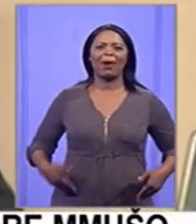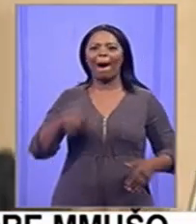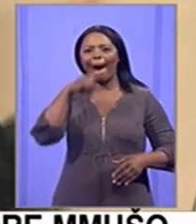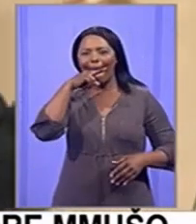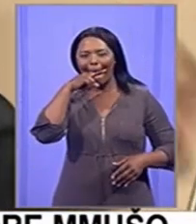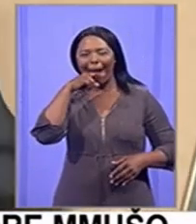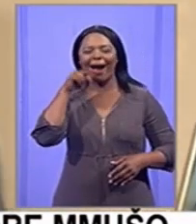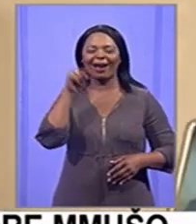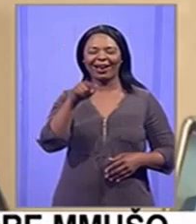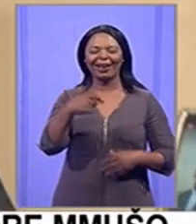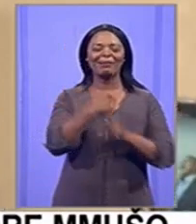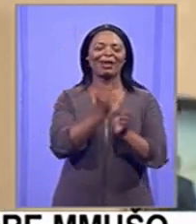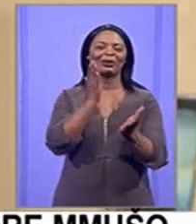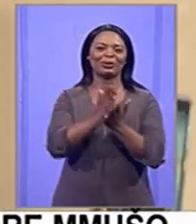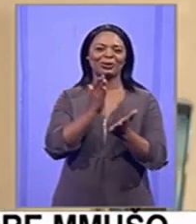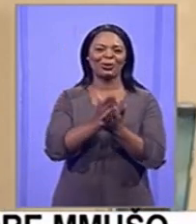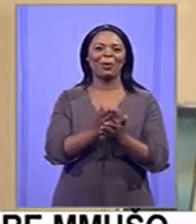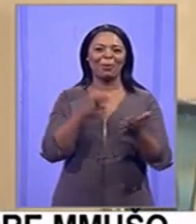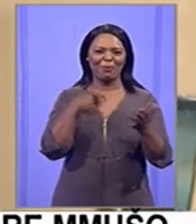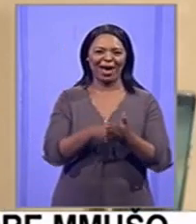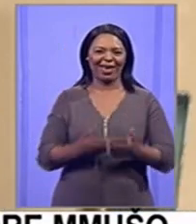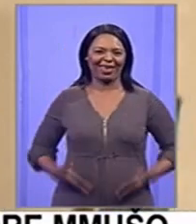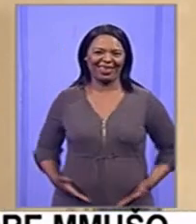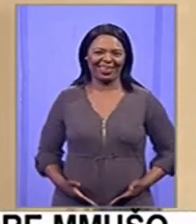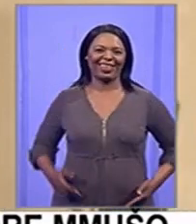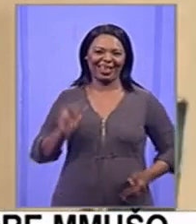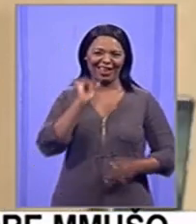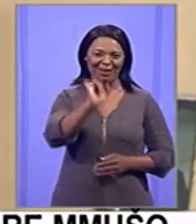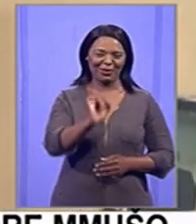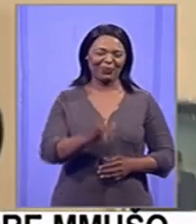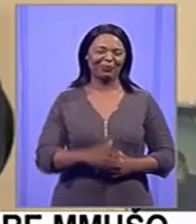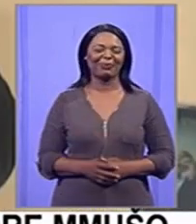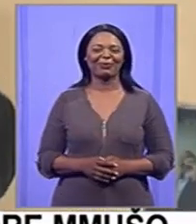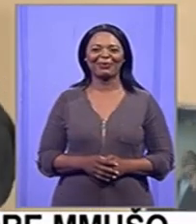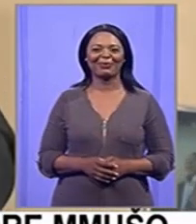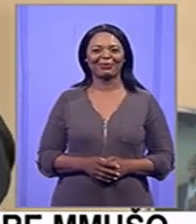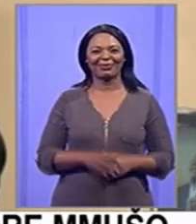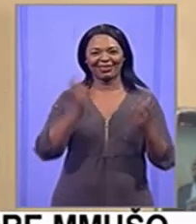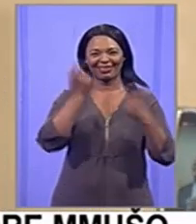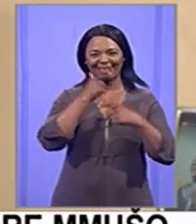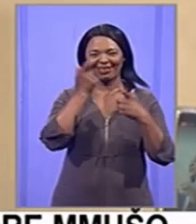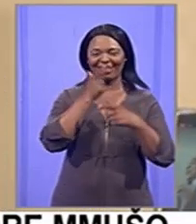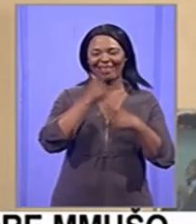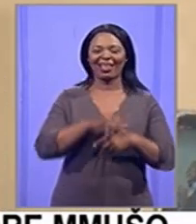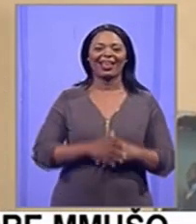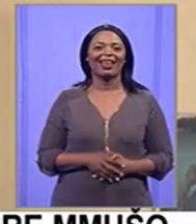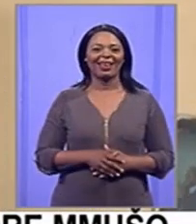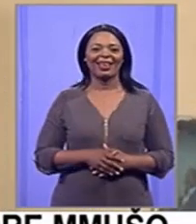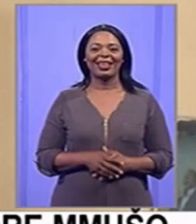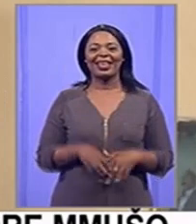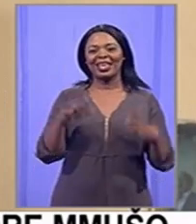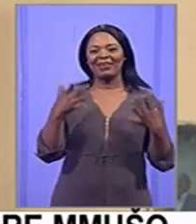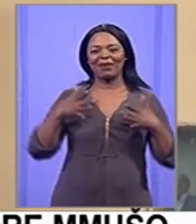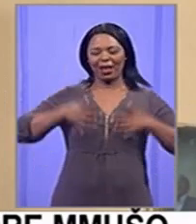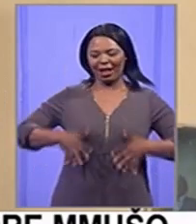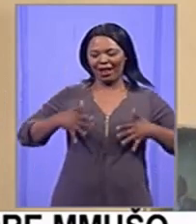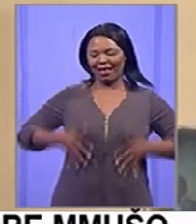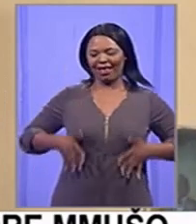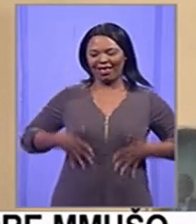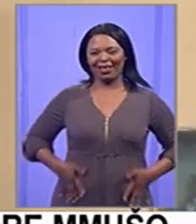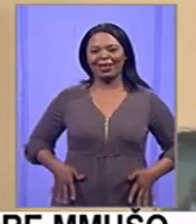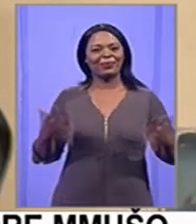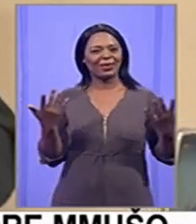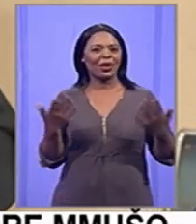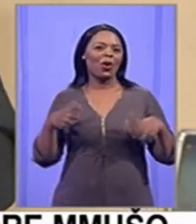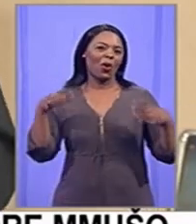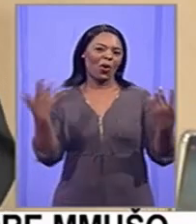sure gore o be le yona underpan. And ha o lahlehetswe ke mosi wa hao le